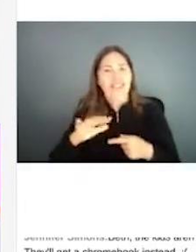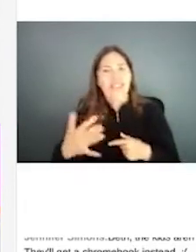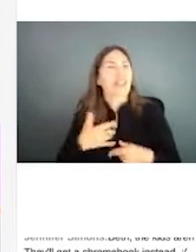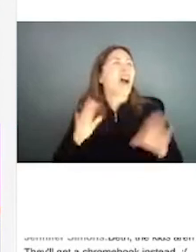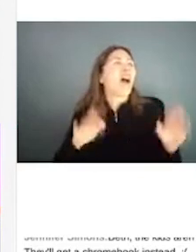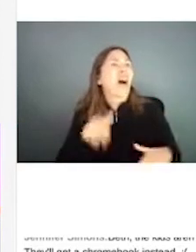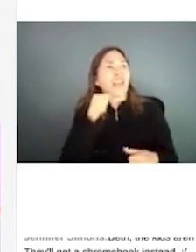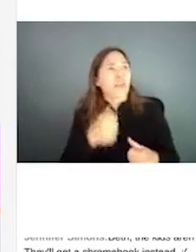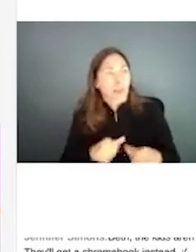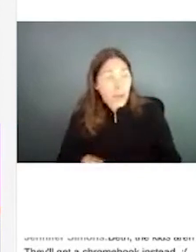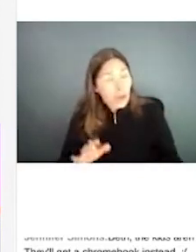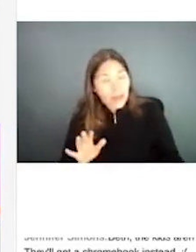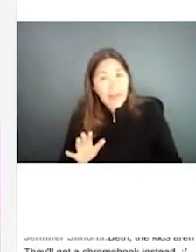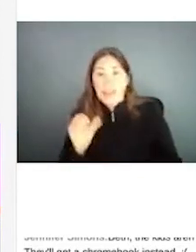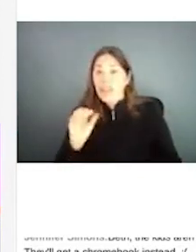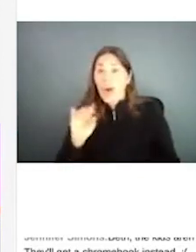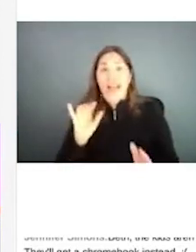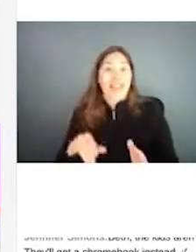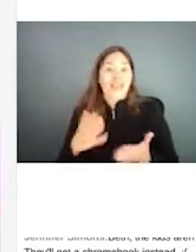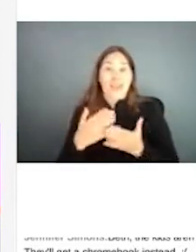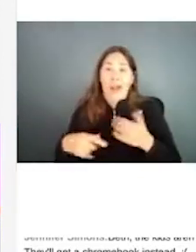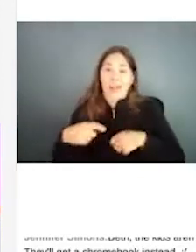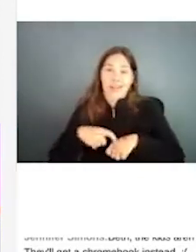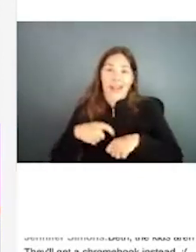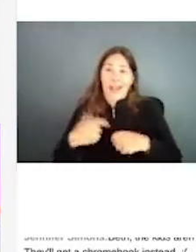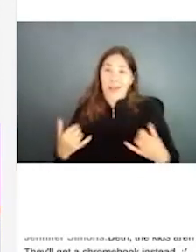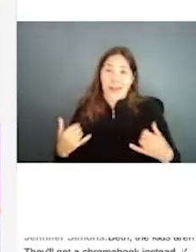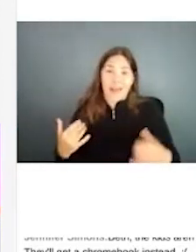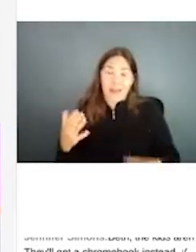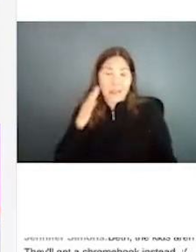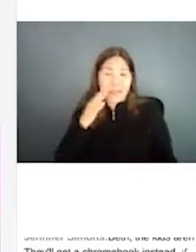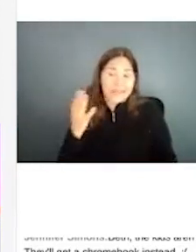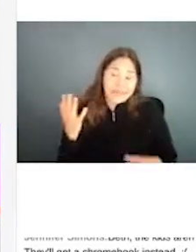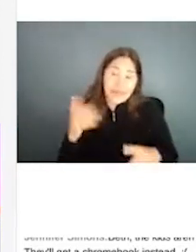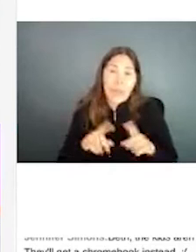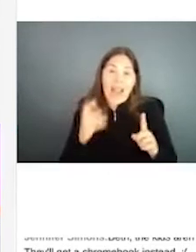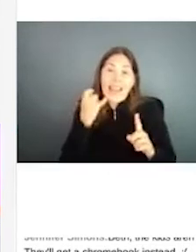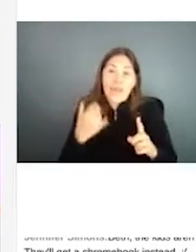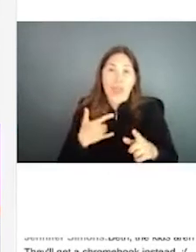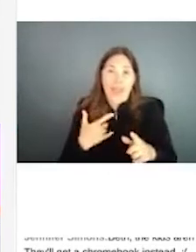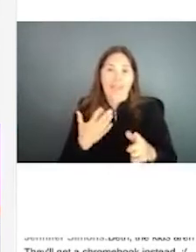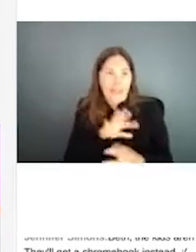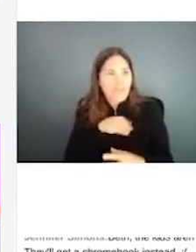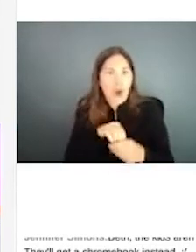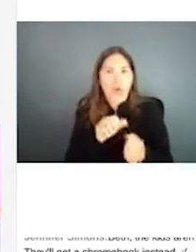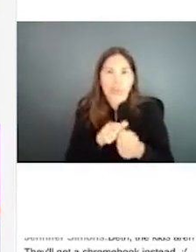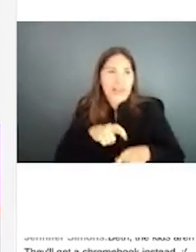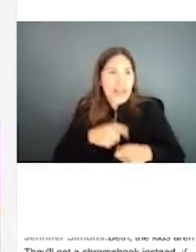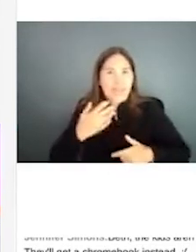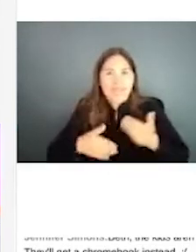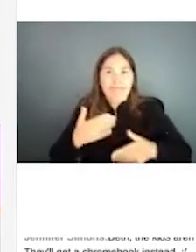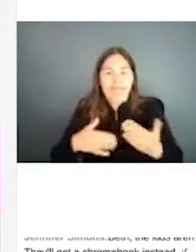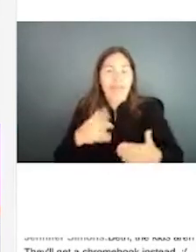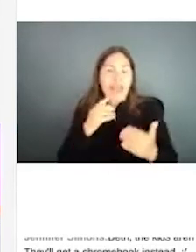But I think that's just a sign of the times. But if you put the time into it, I think it's